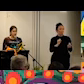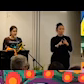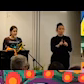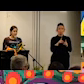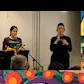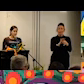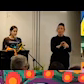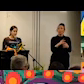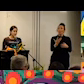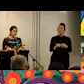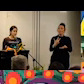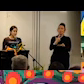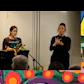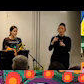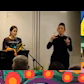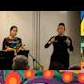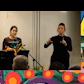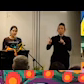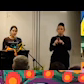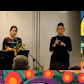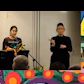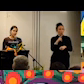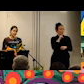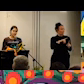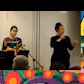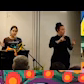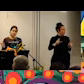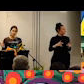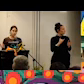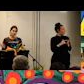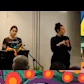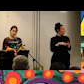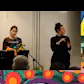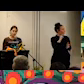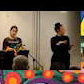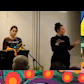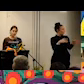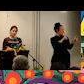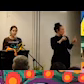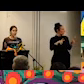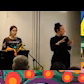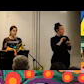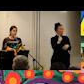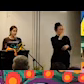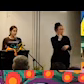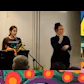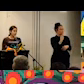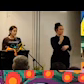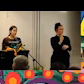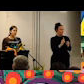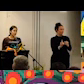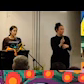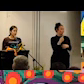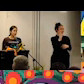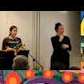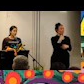a photographer here today who's going to be taking some snaps. They'll just be kind of broader group snaps, so there won't be anyone individually,